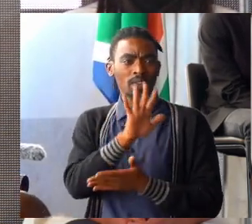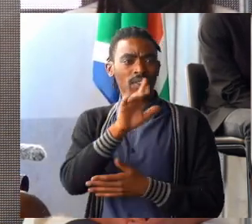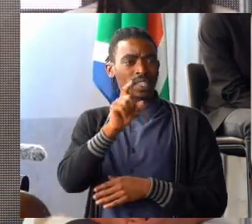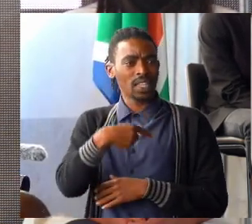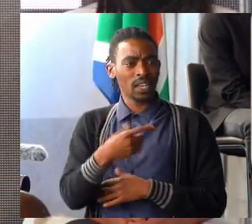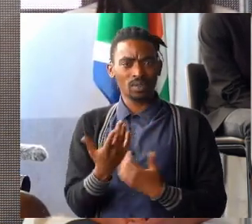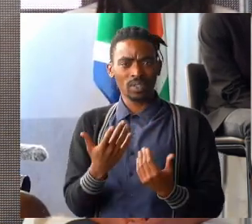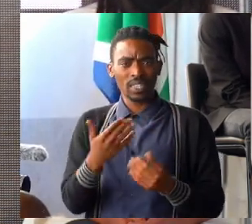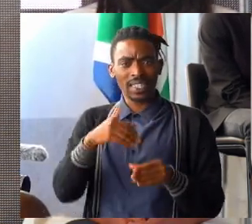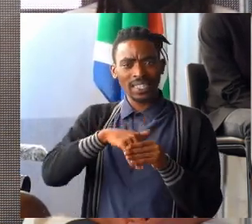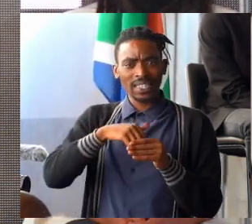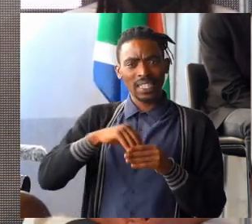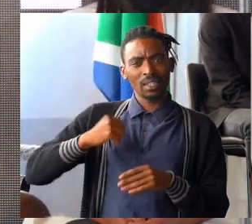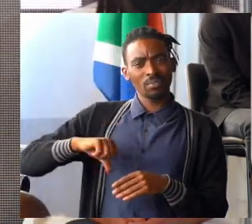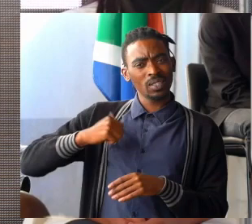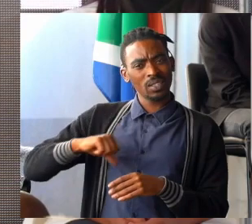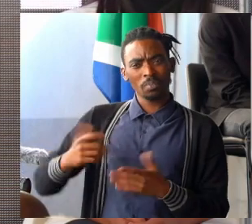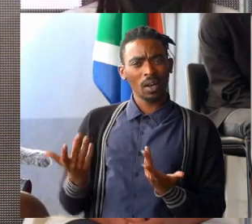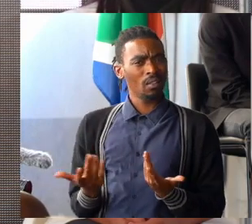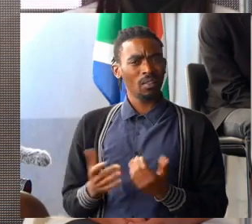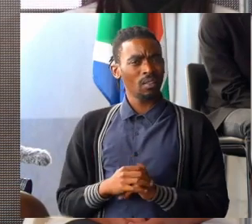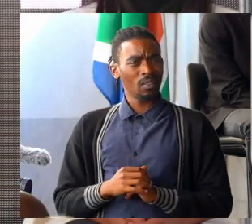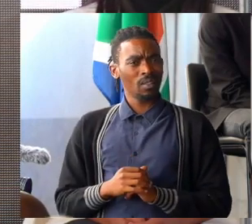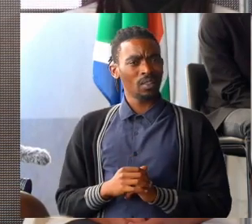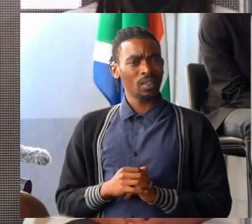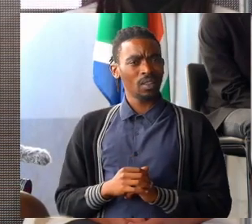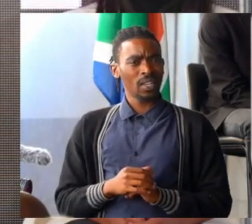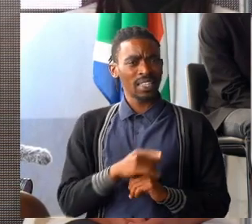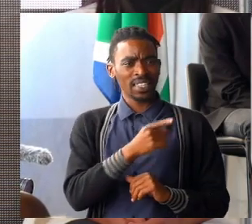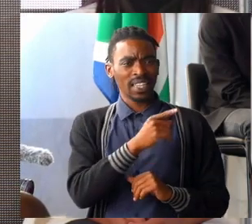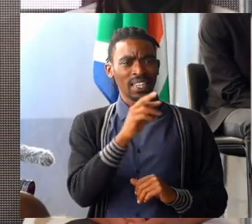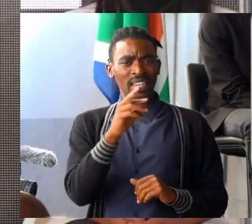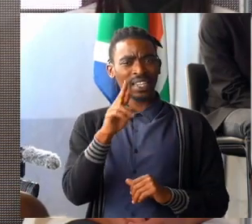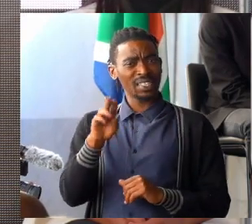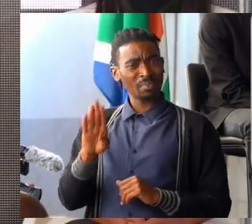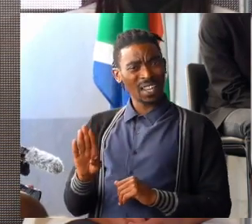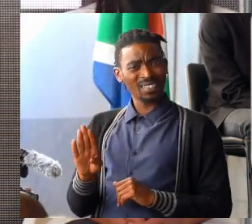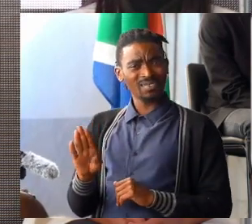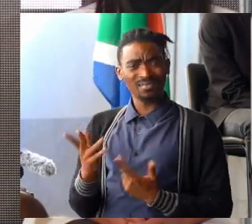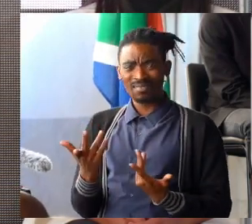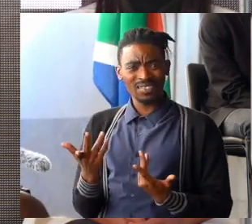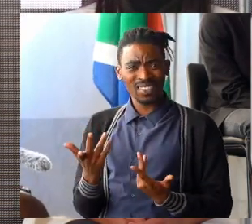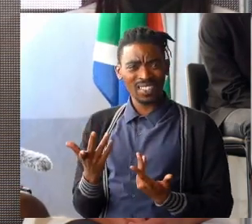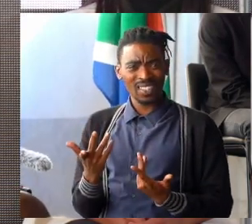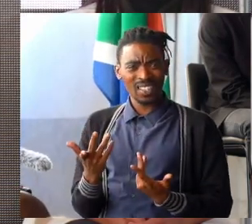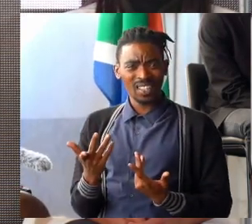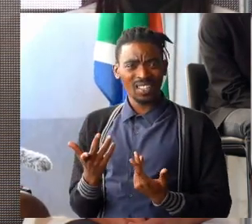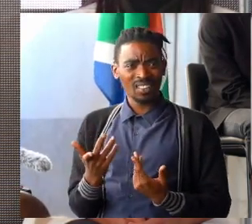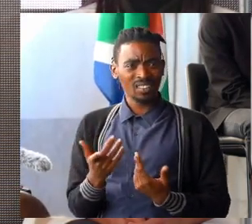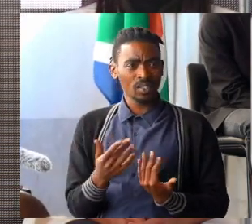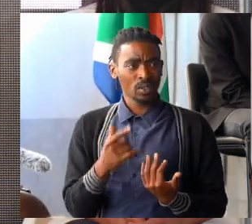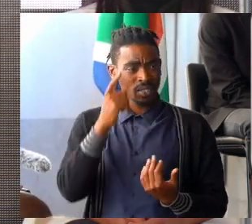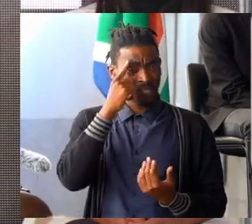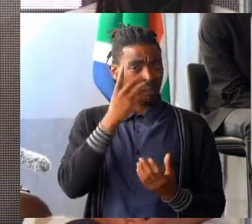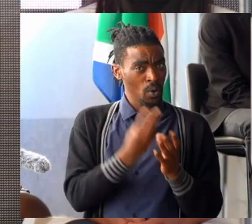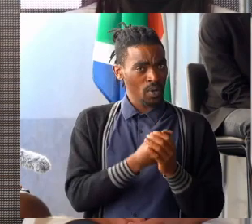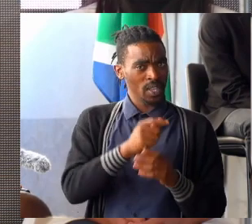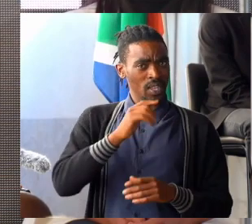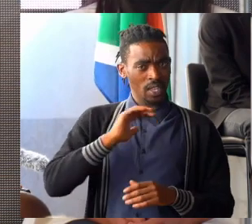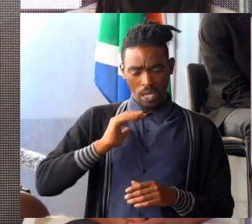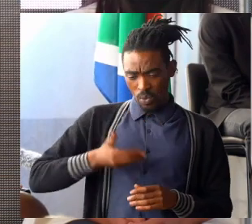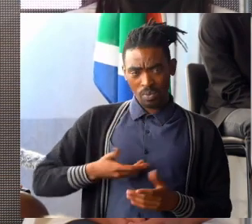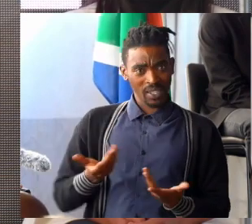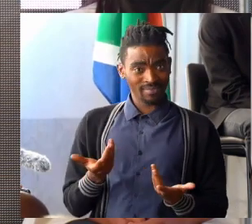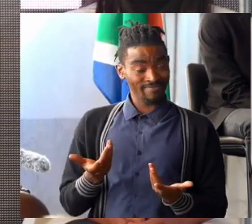in the municipality. In Rustenburg, it's about 8,000 bucks. If you're a woman, you have to sleep with someone to